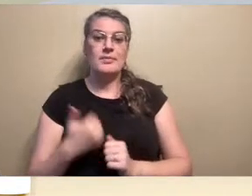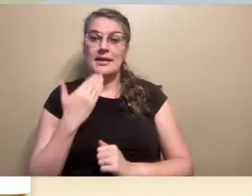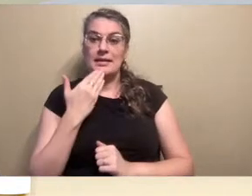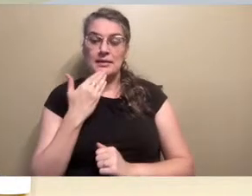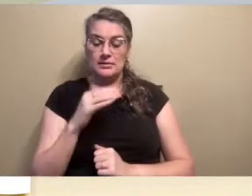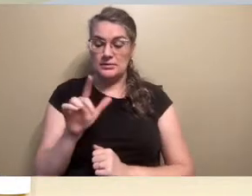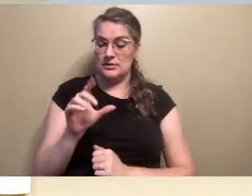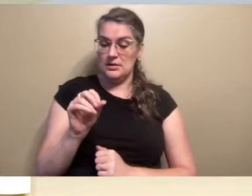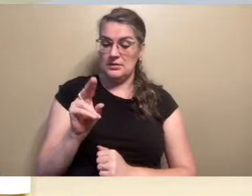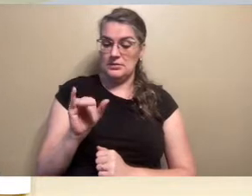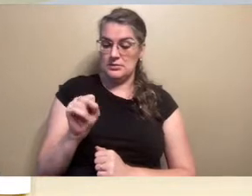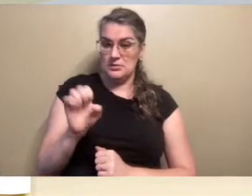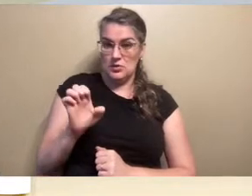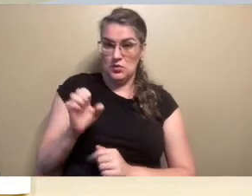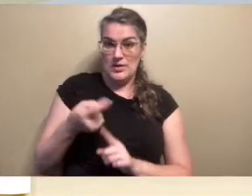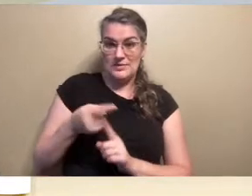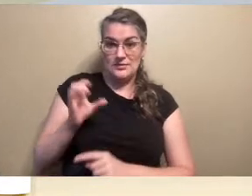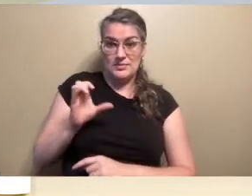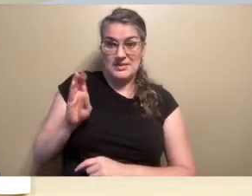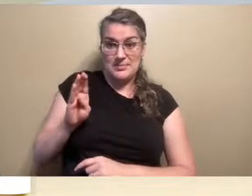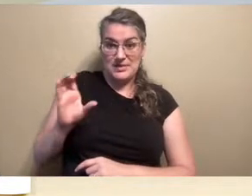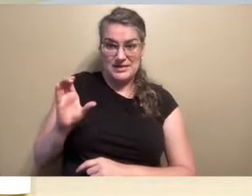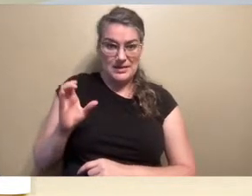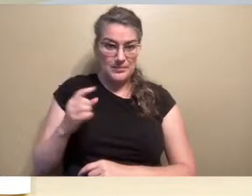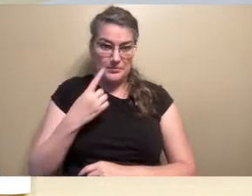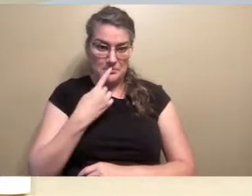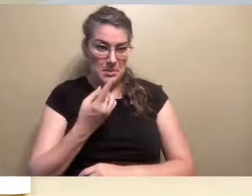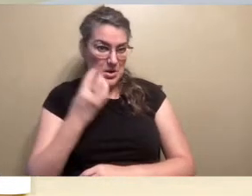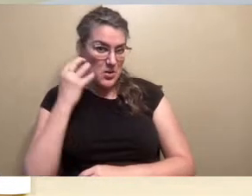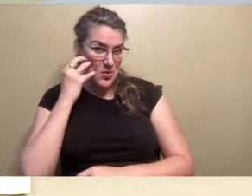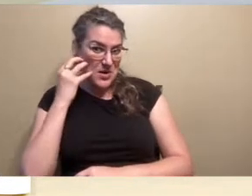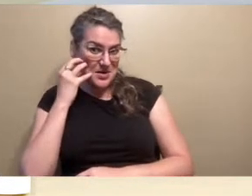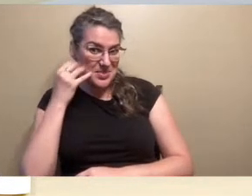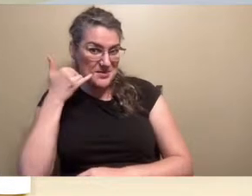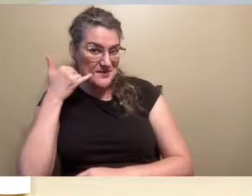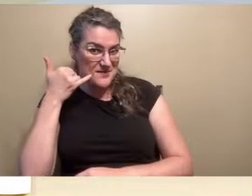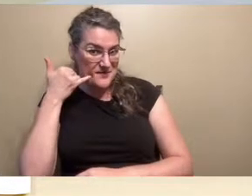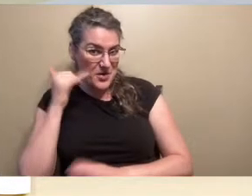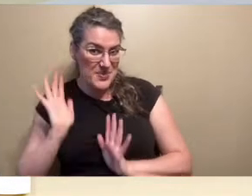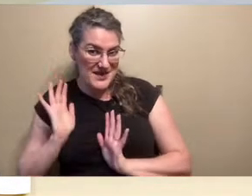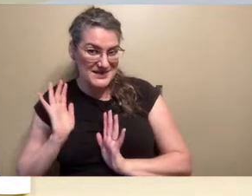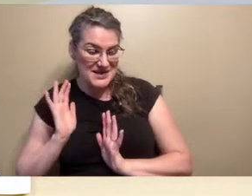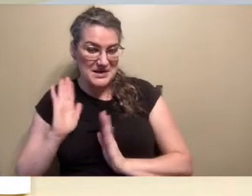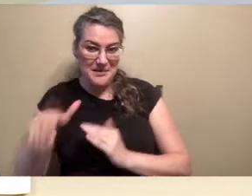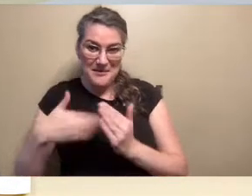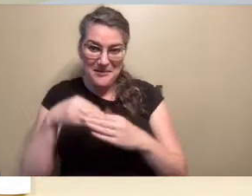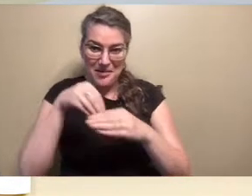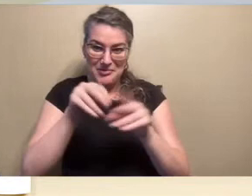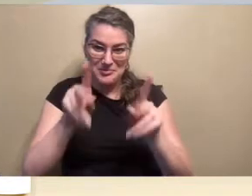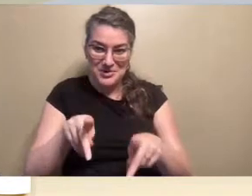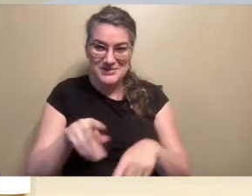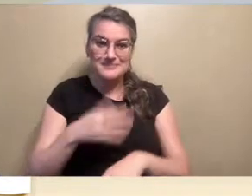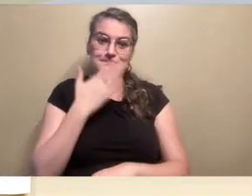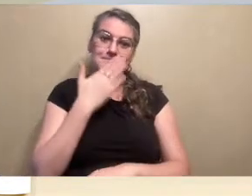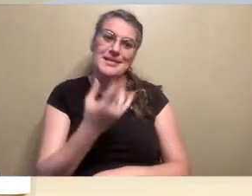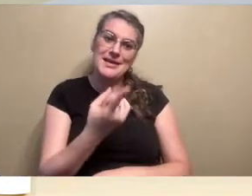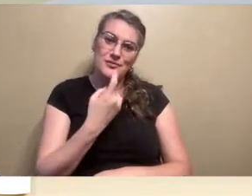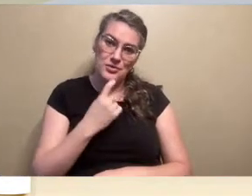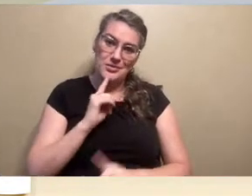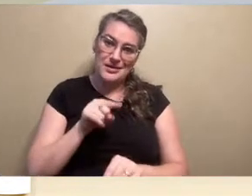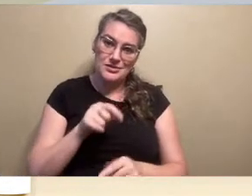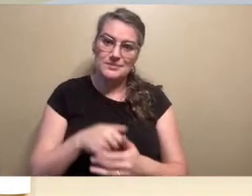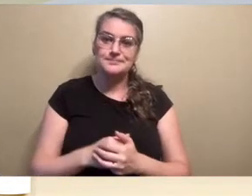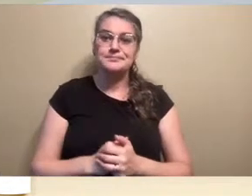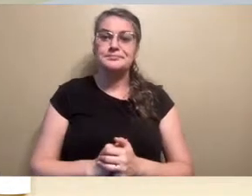I might be the lone person on the phone here today. Thanks, Dr. Morrison, for taking our questions. I'm wondering about